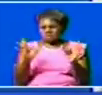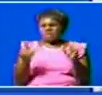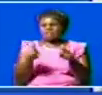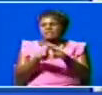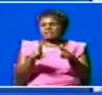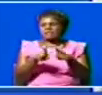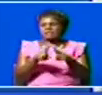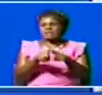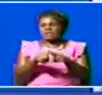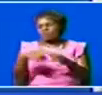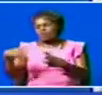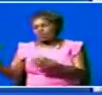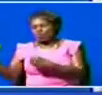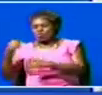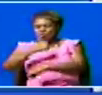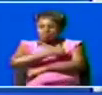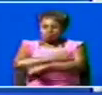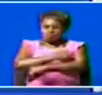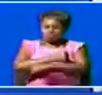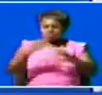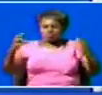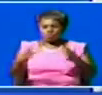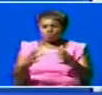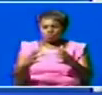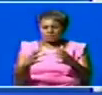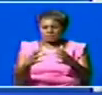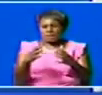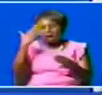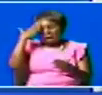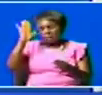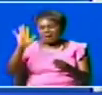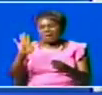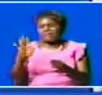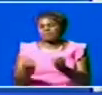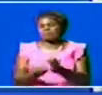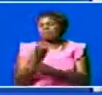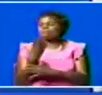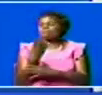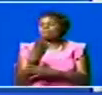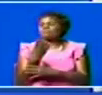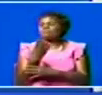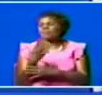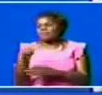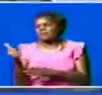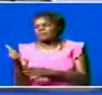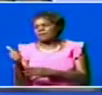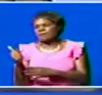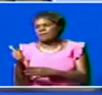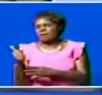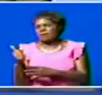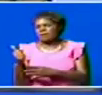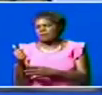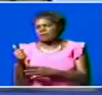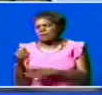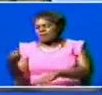go reach out to schools, communities for screening and awareness creation. Mm-hmm. Yes. At Sadak says, what are the causes of